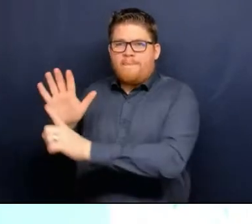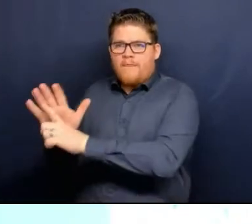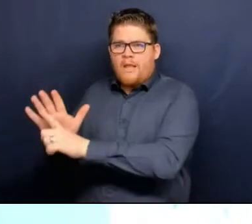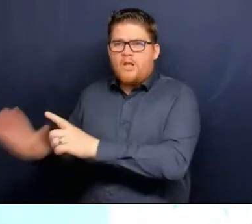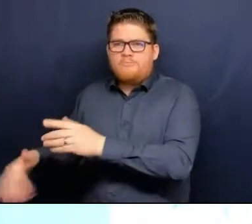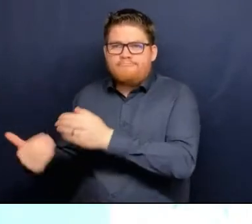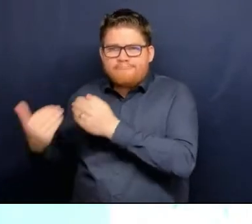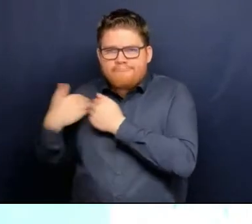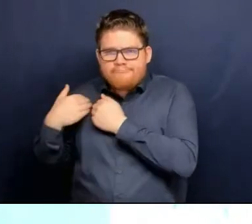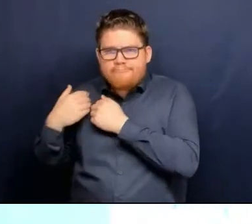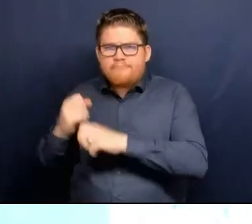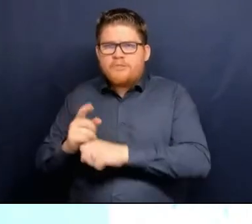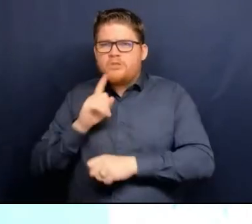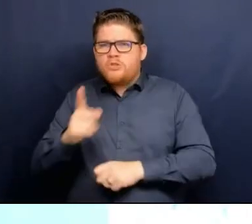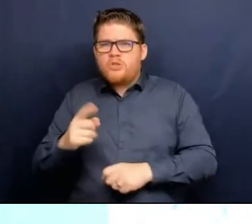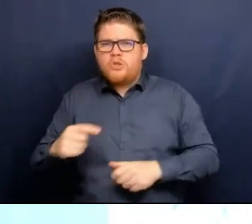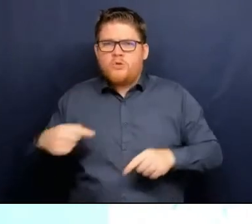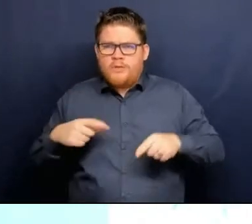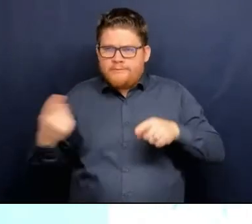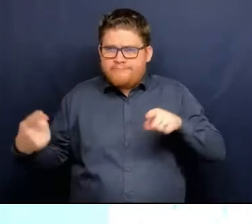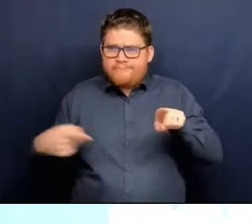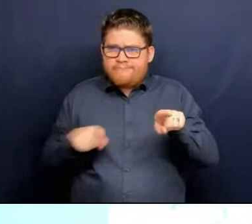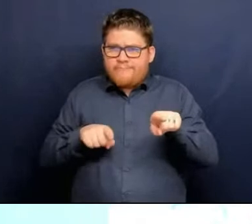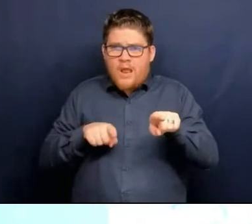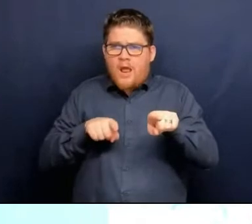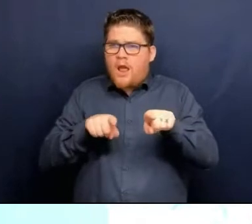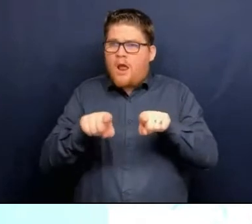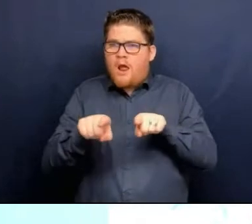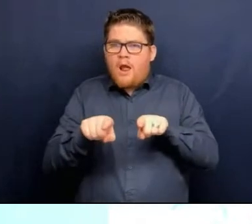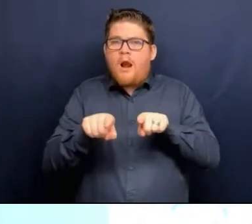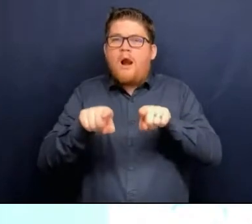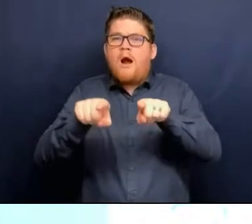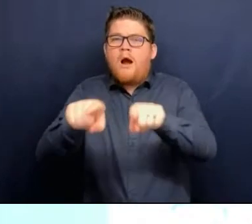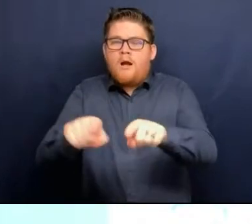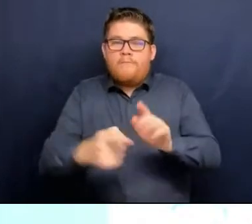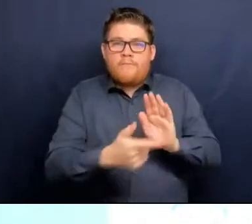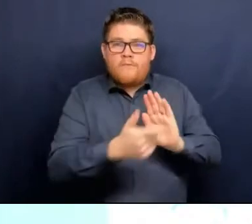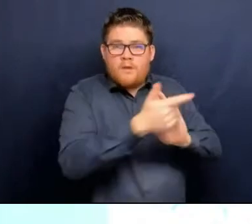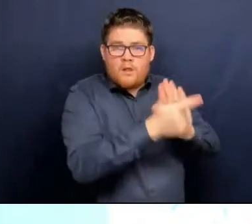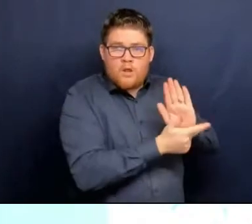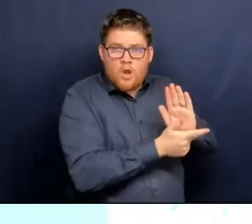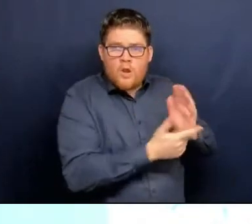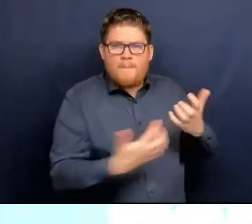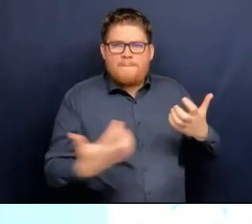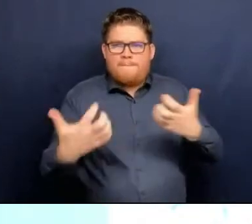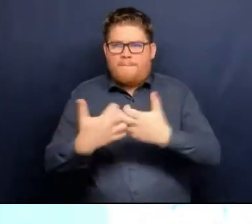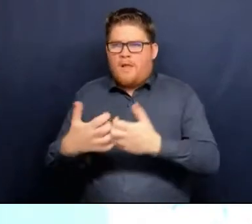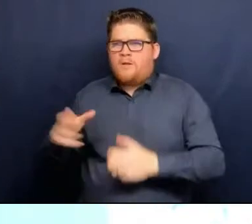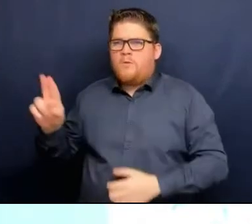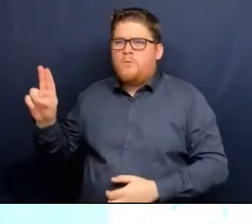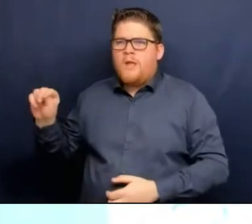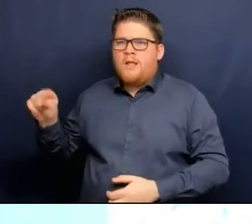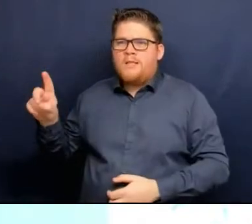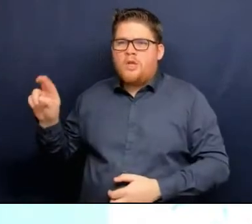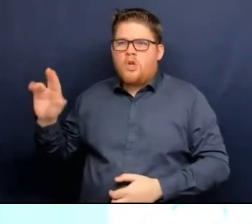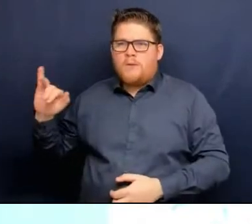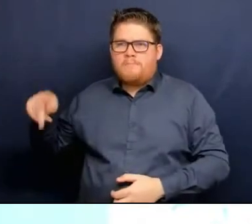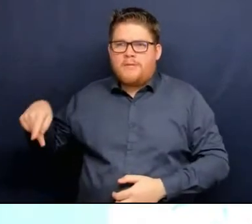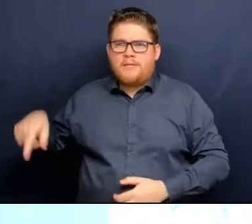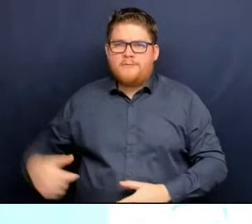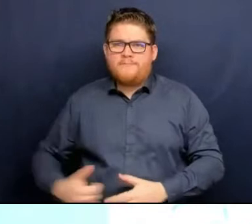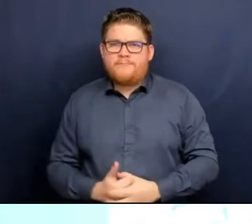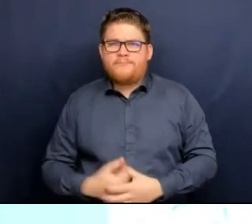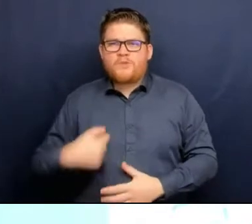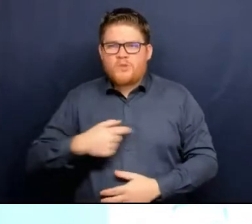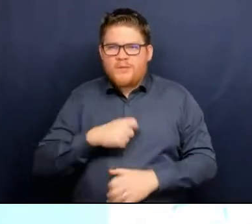3 of the Declaration Act refers to that. And so the question will be how we can prioritize the existing laws, like which ones are we going to do